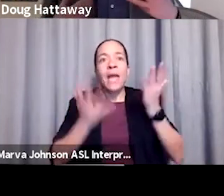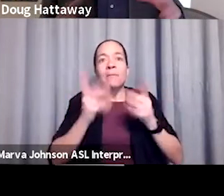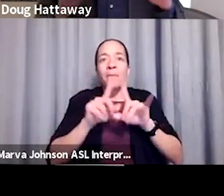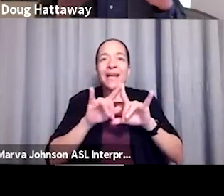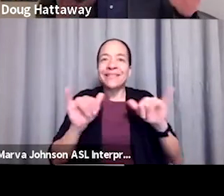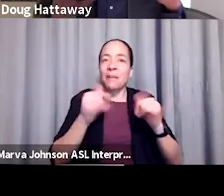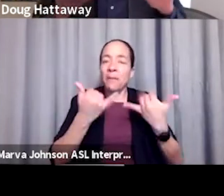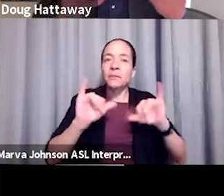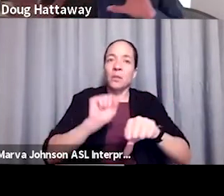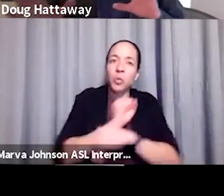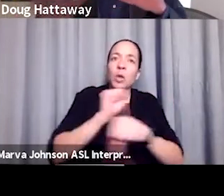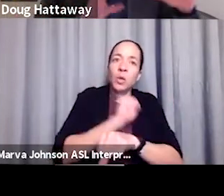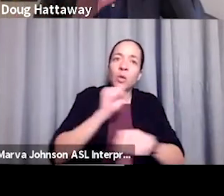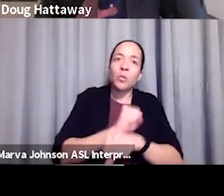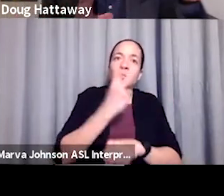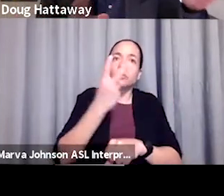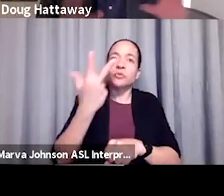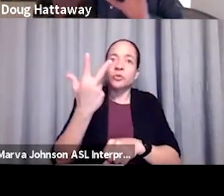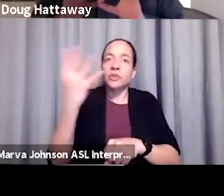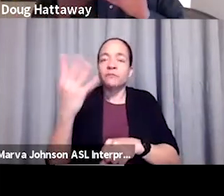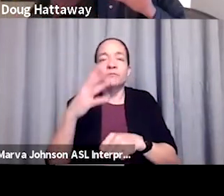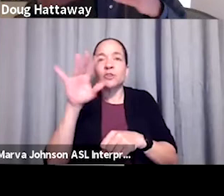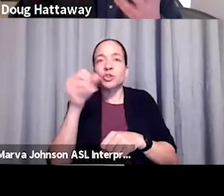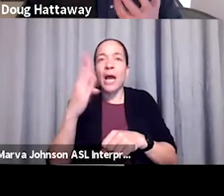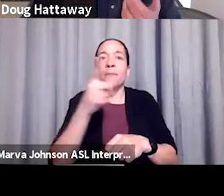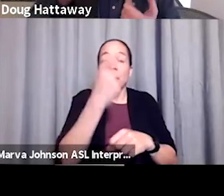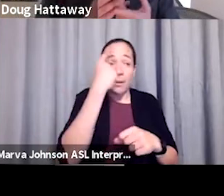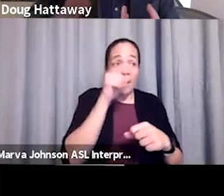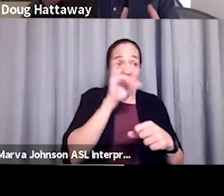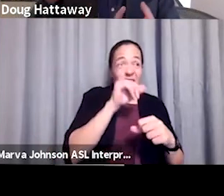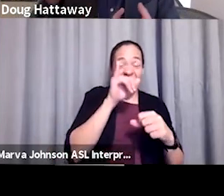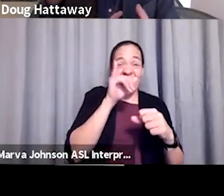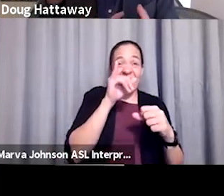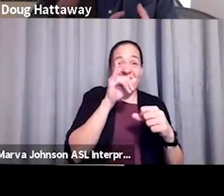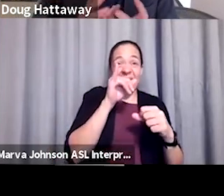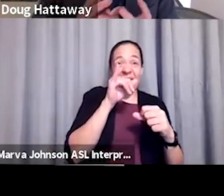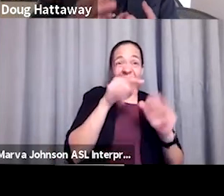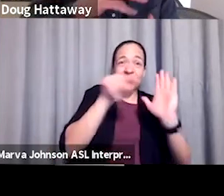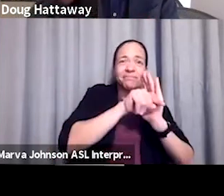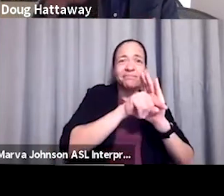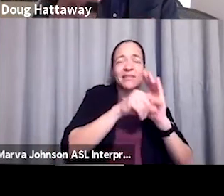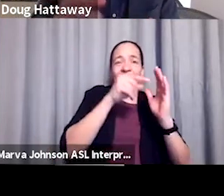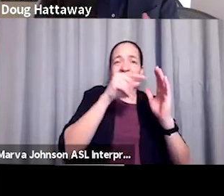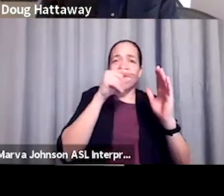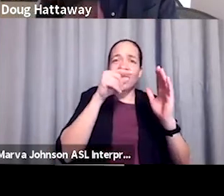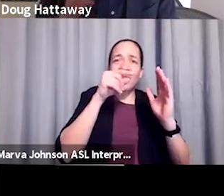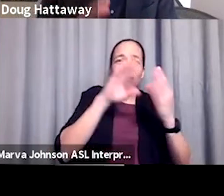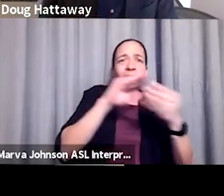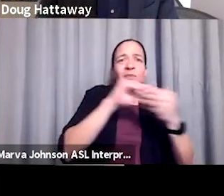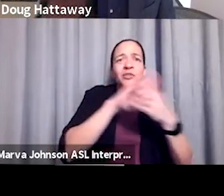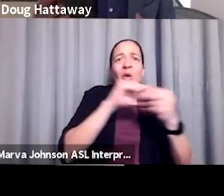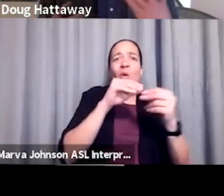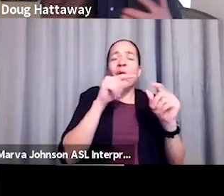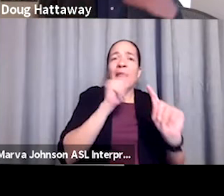of, if you're not challenging that idea with stories and theme and narrative frames like